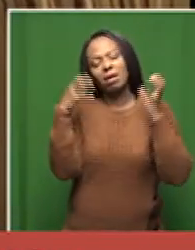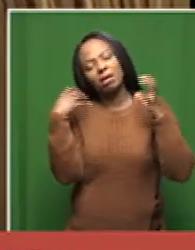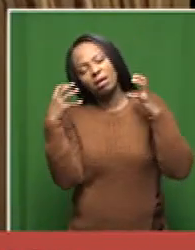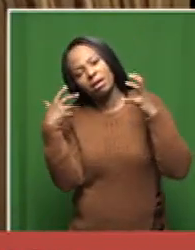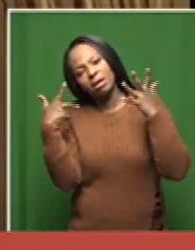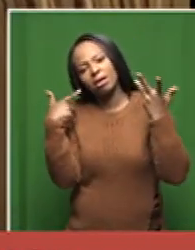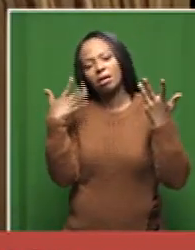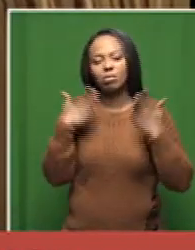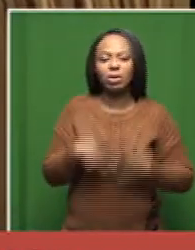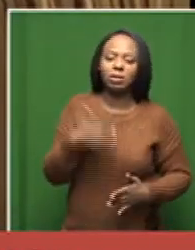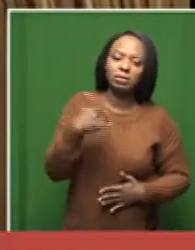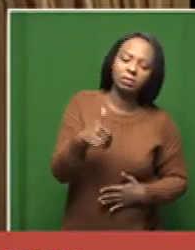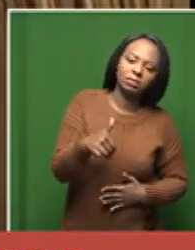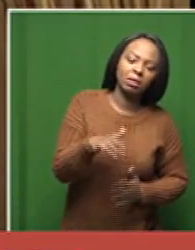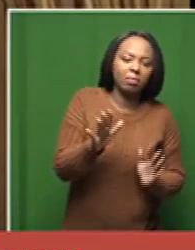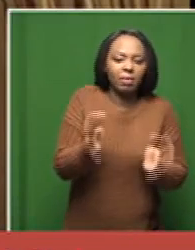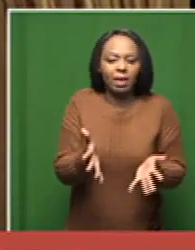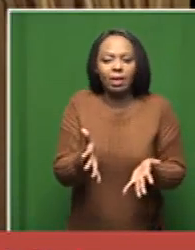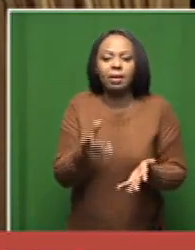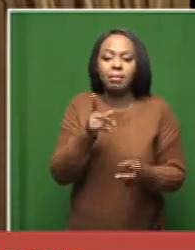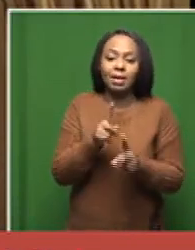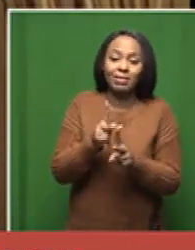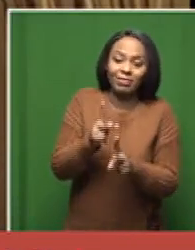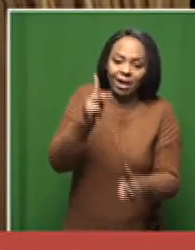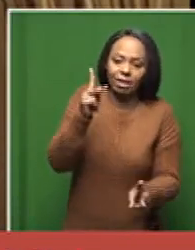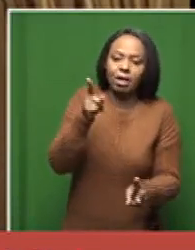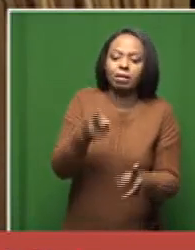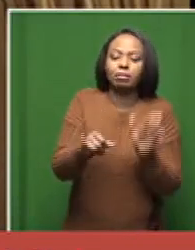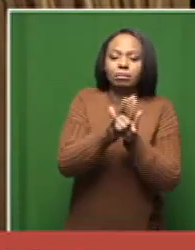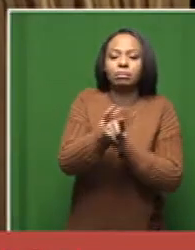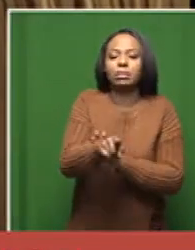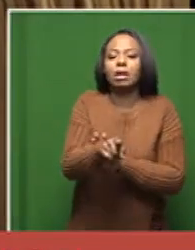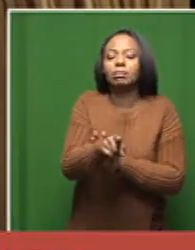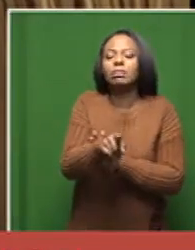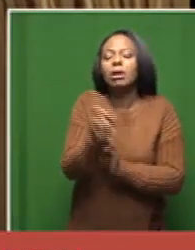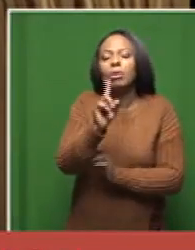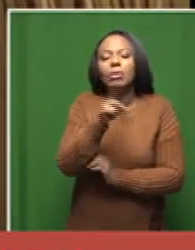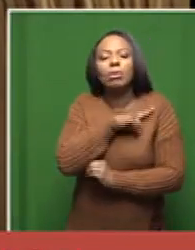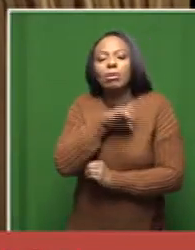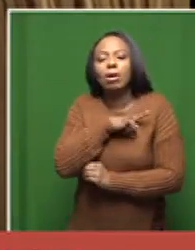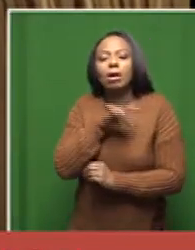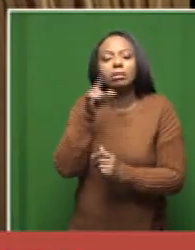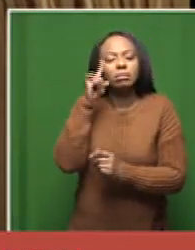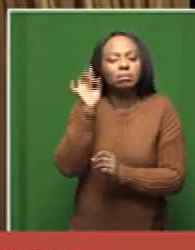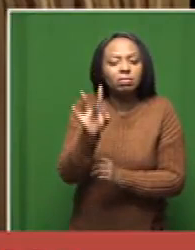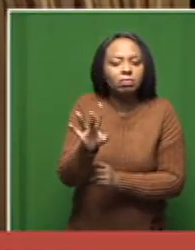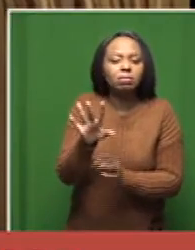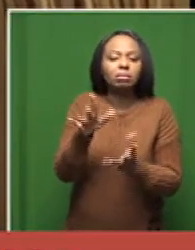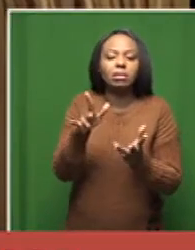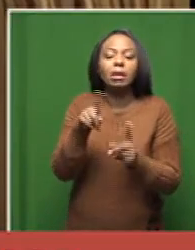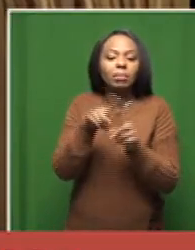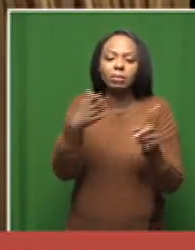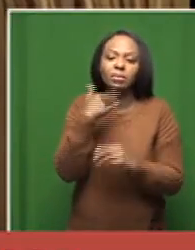very interesting to see what that final diagnosis would be, Peter. However, it is no reason for viewers to